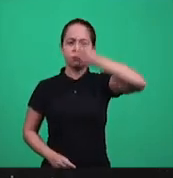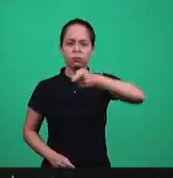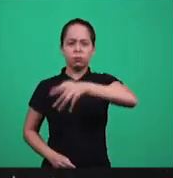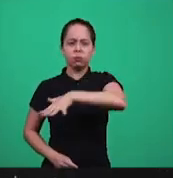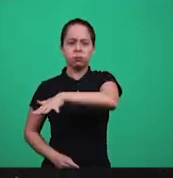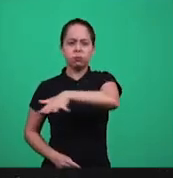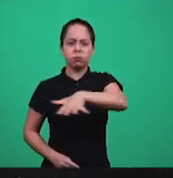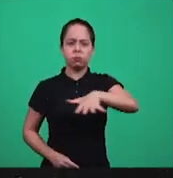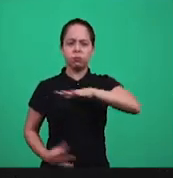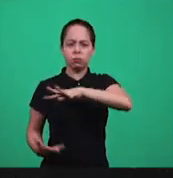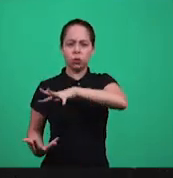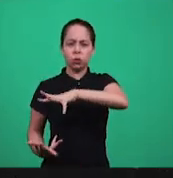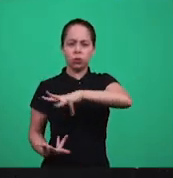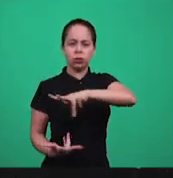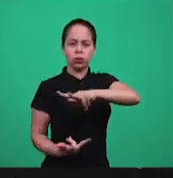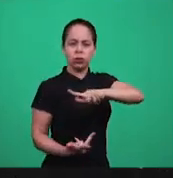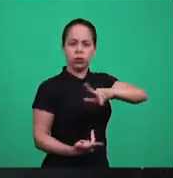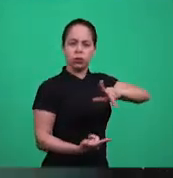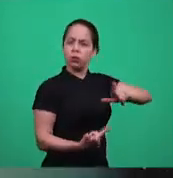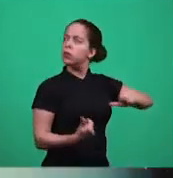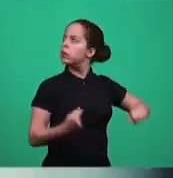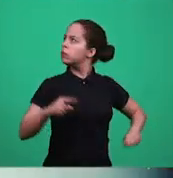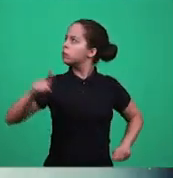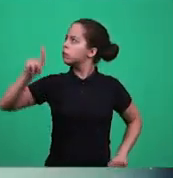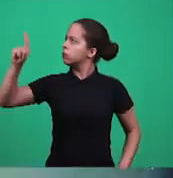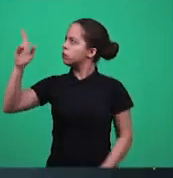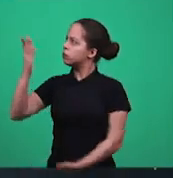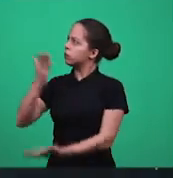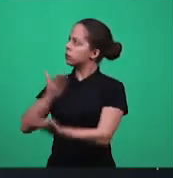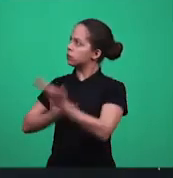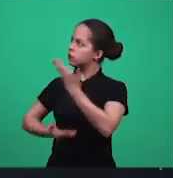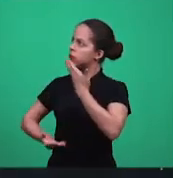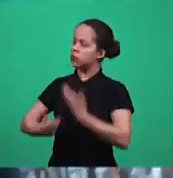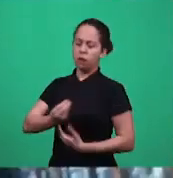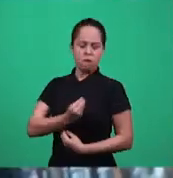you're the great King of the universe.